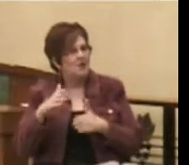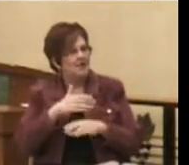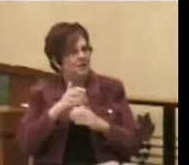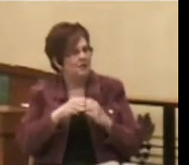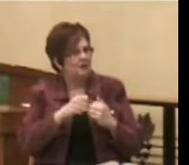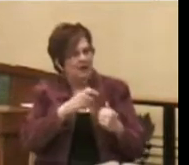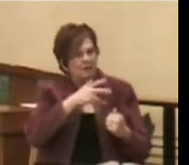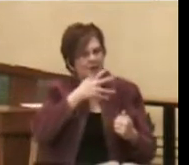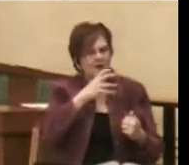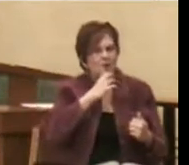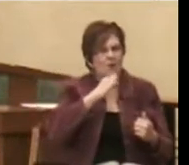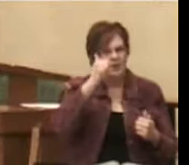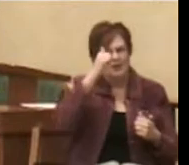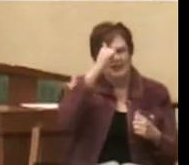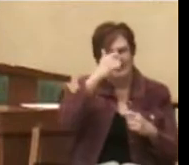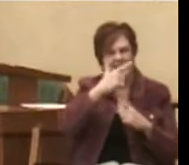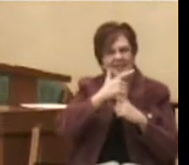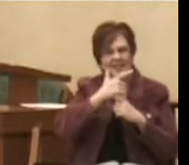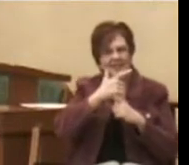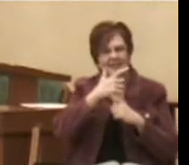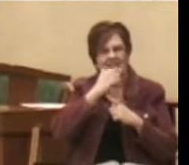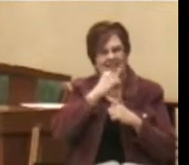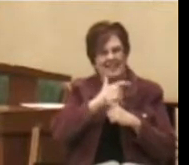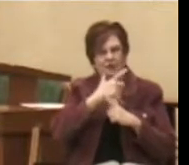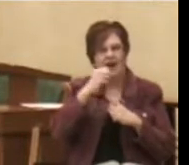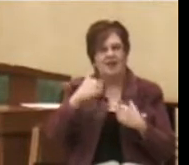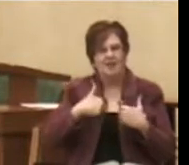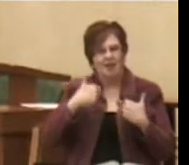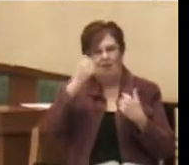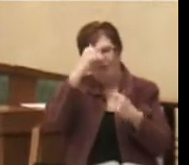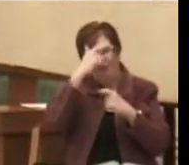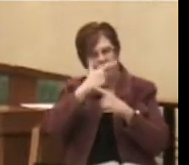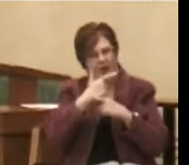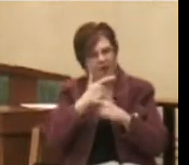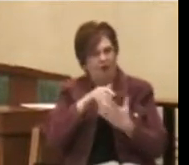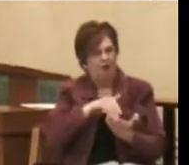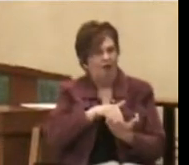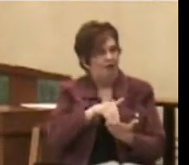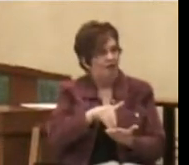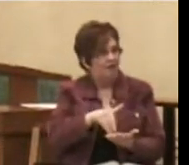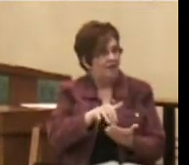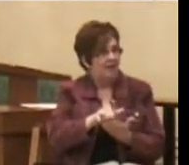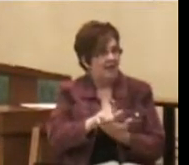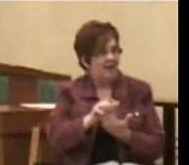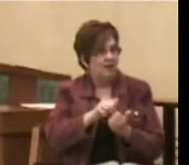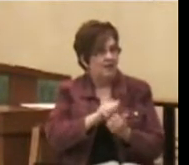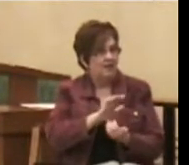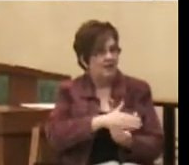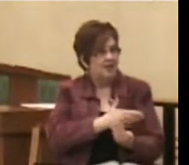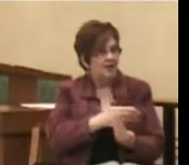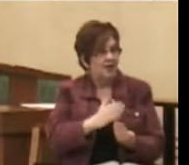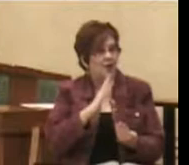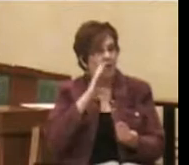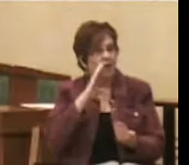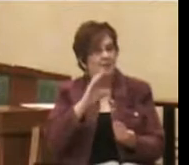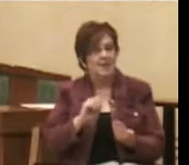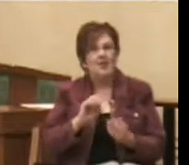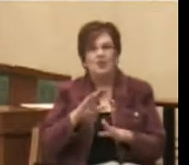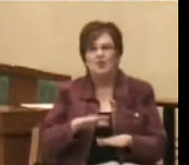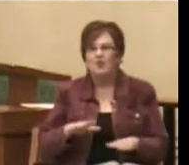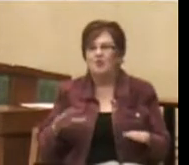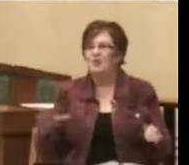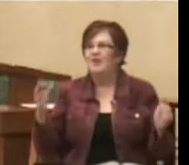older sister, and my younger brother. Very often, that song with our evening devotion would be